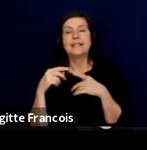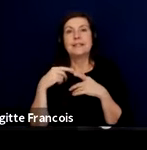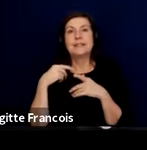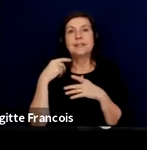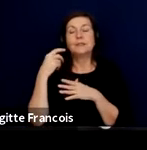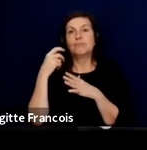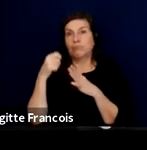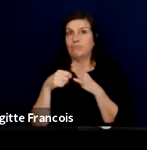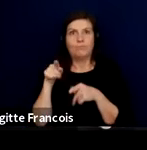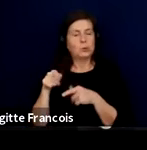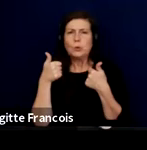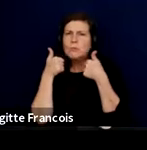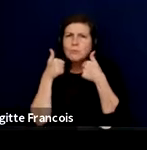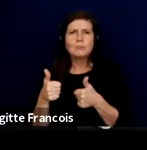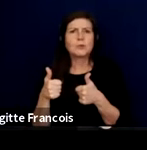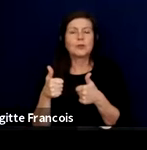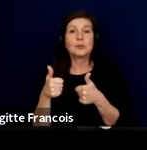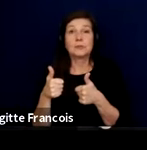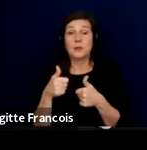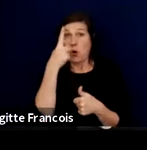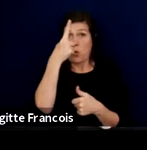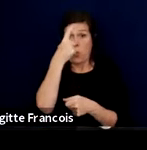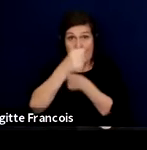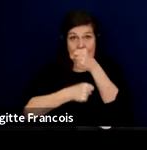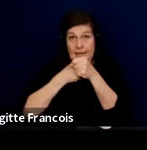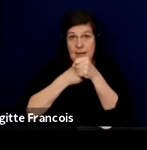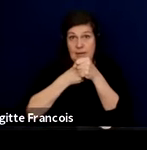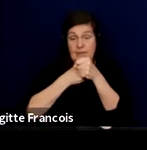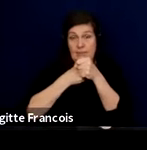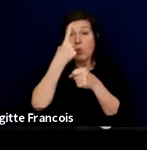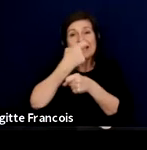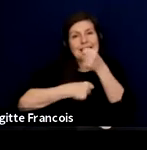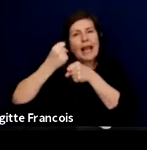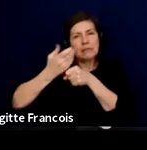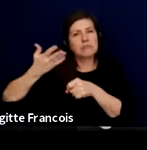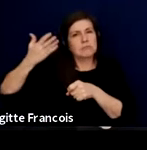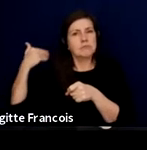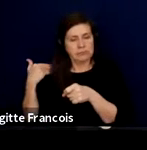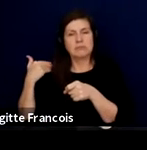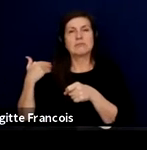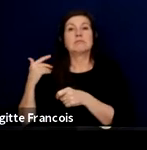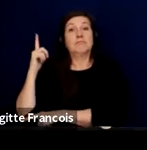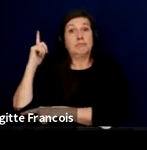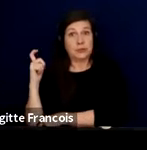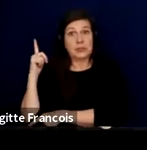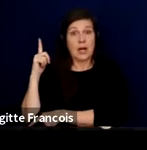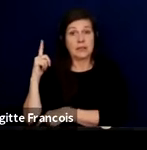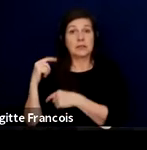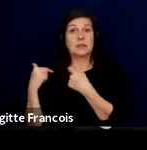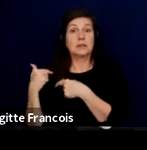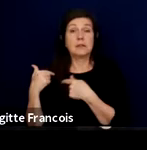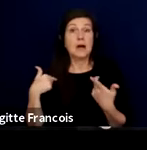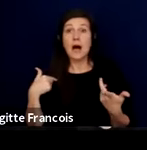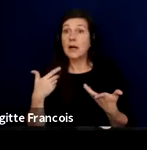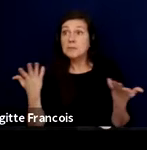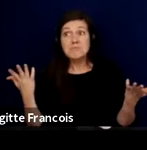it started a year ago, and I have not been involved in